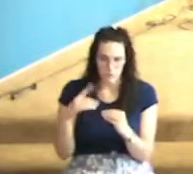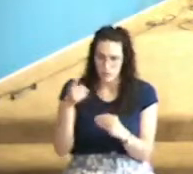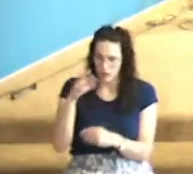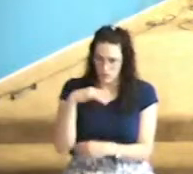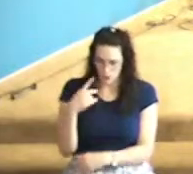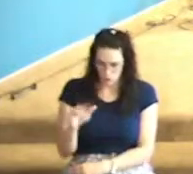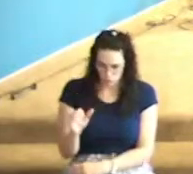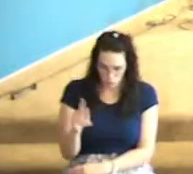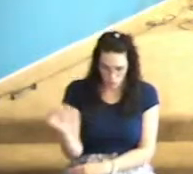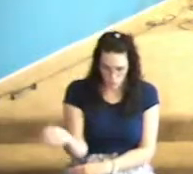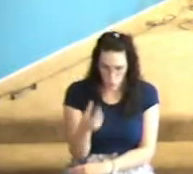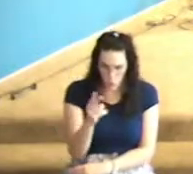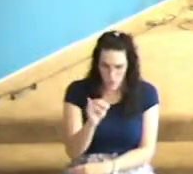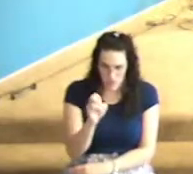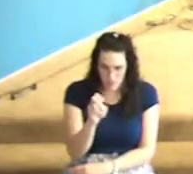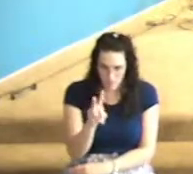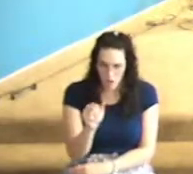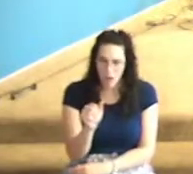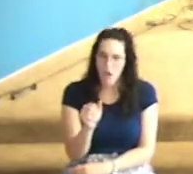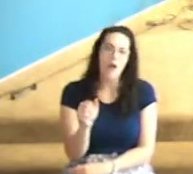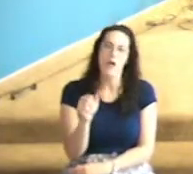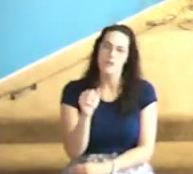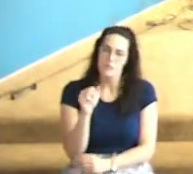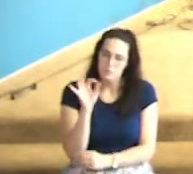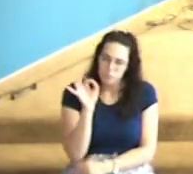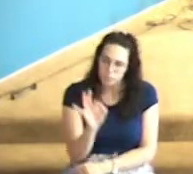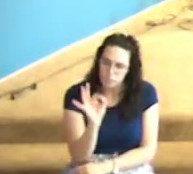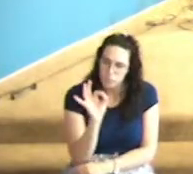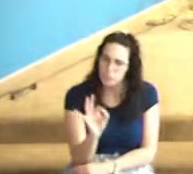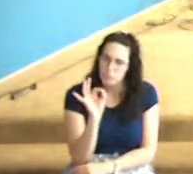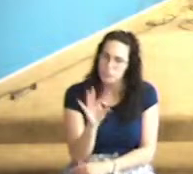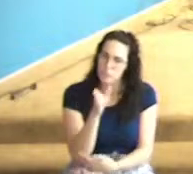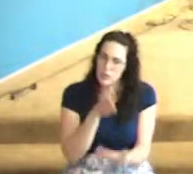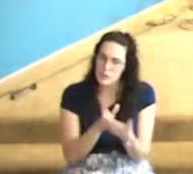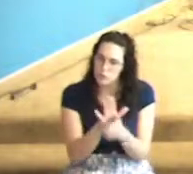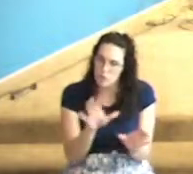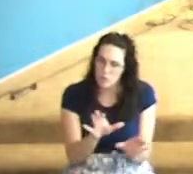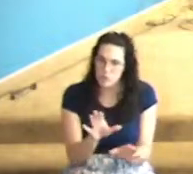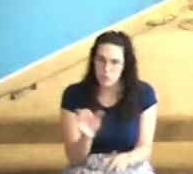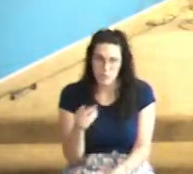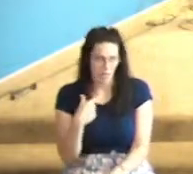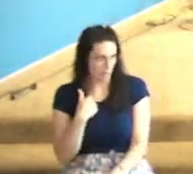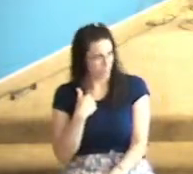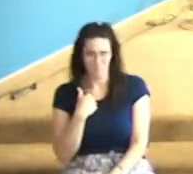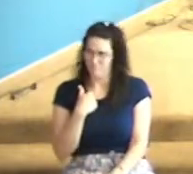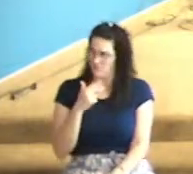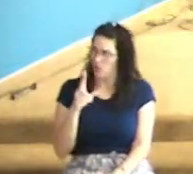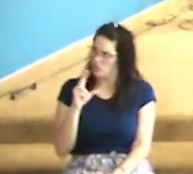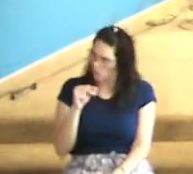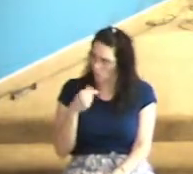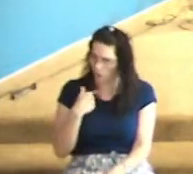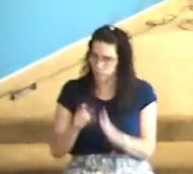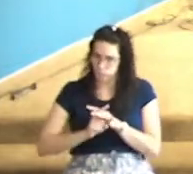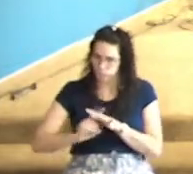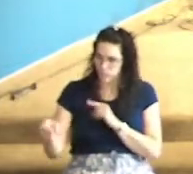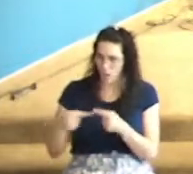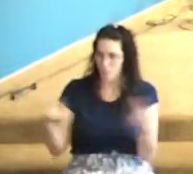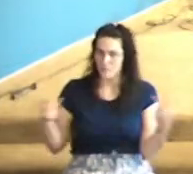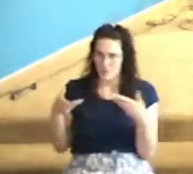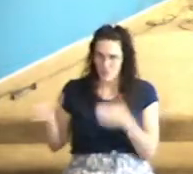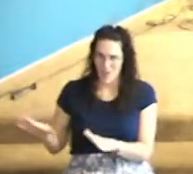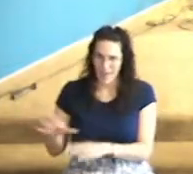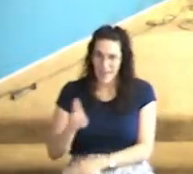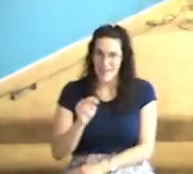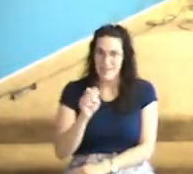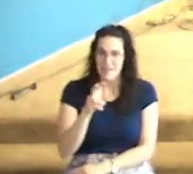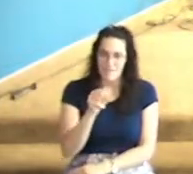Jonah, you go to Nineveh, preach against it. And Jonah's like, no way am I going there. He flees the opposite way.